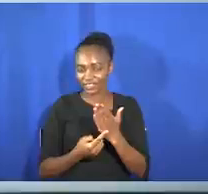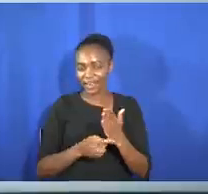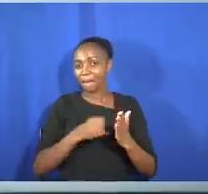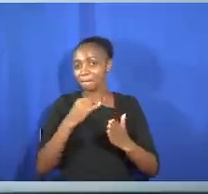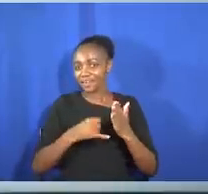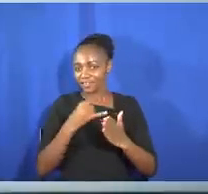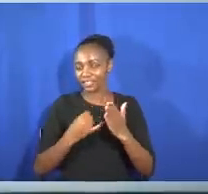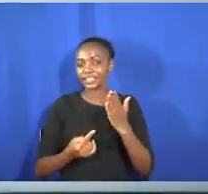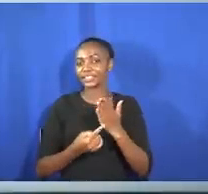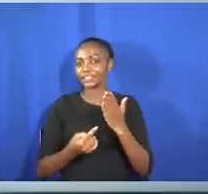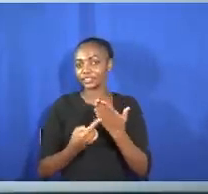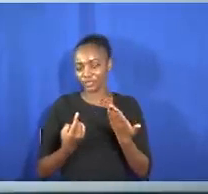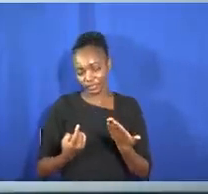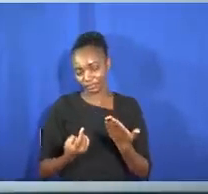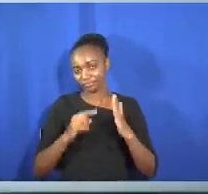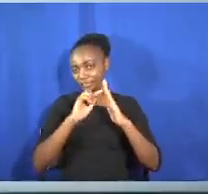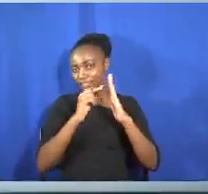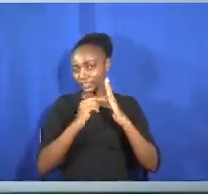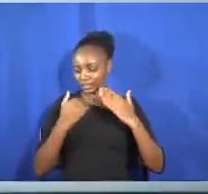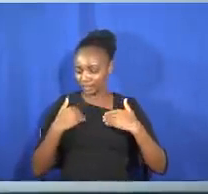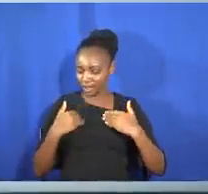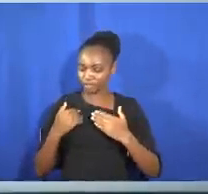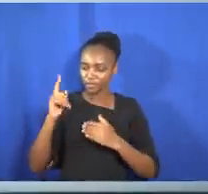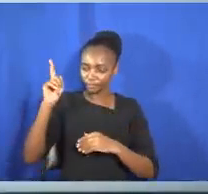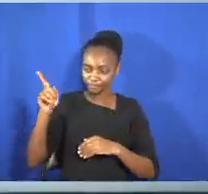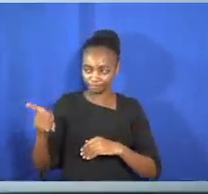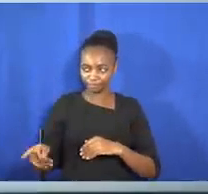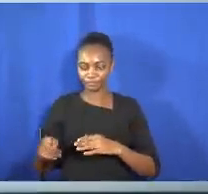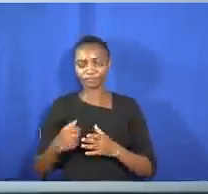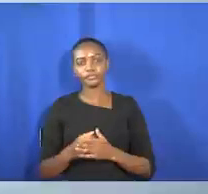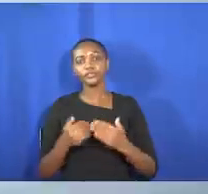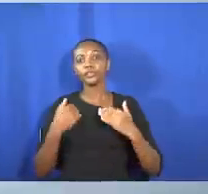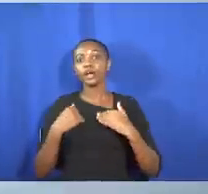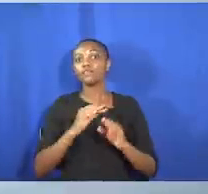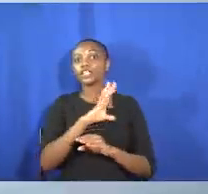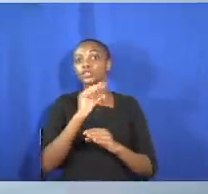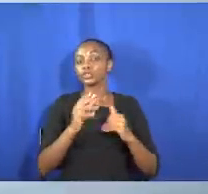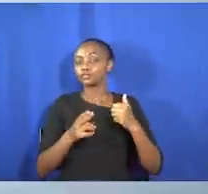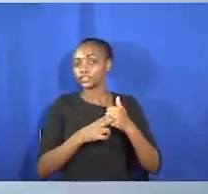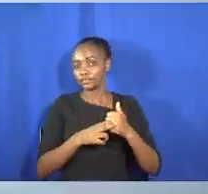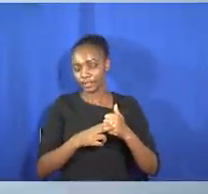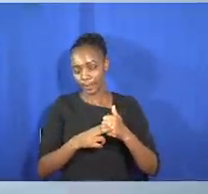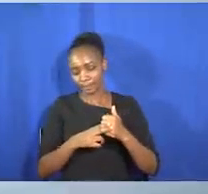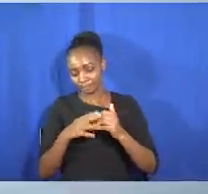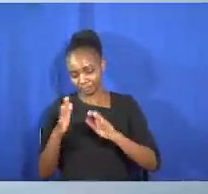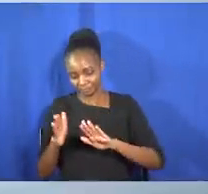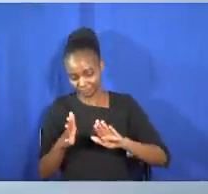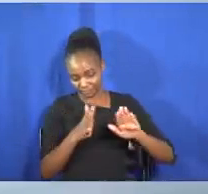electronics technology, manufacturing technology, mechatronic technology. So to make 7 running